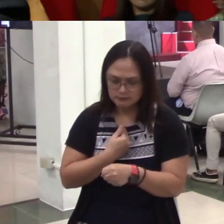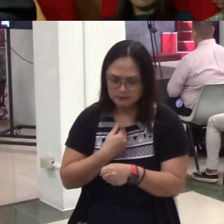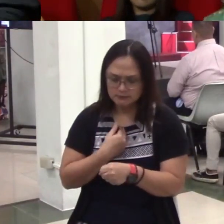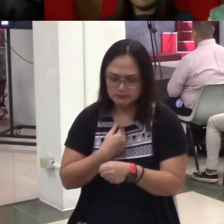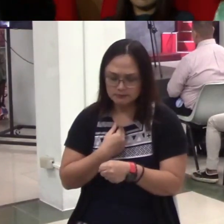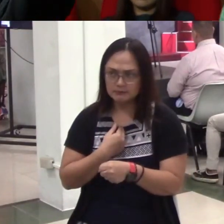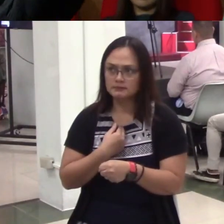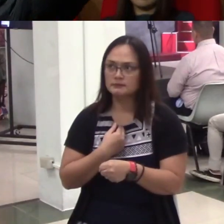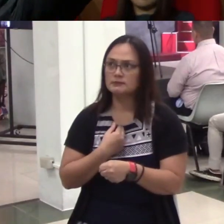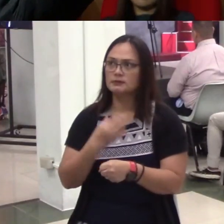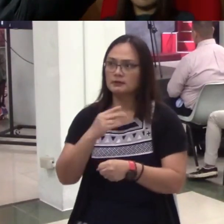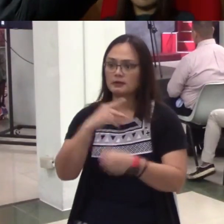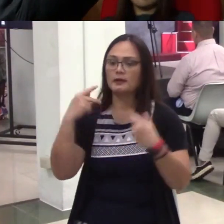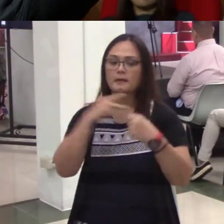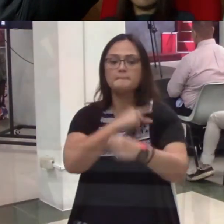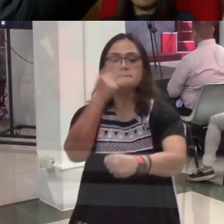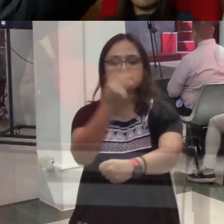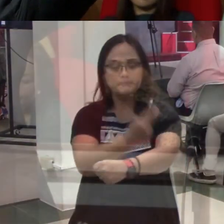Empower me.